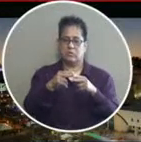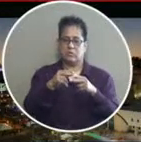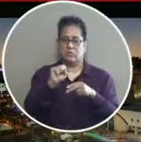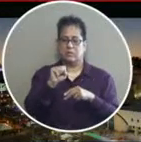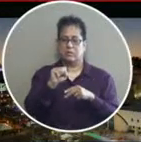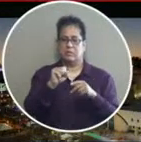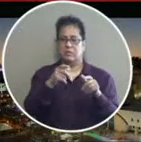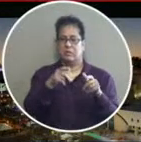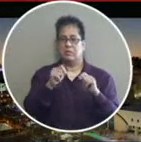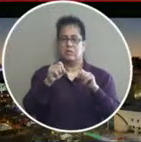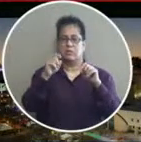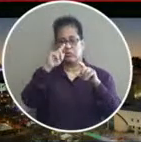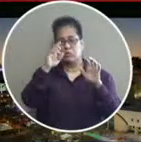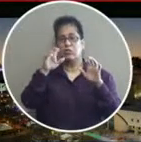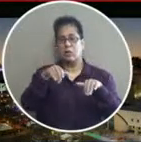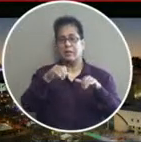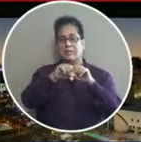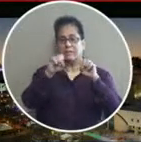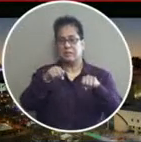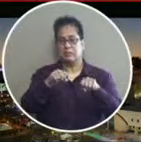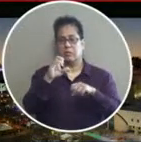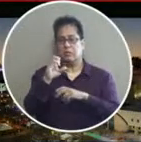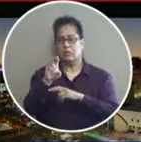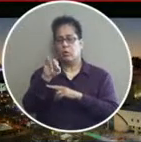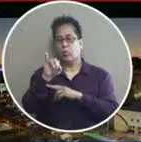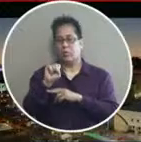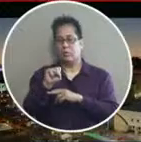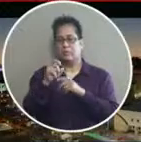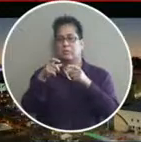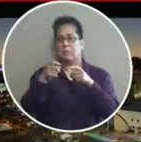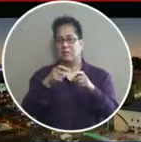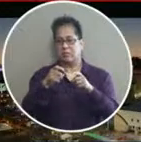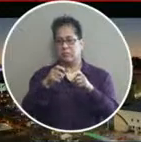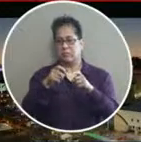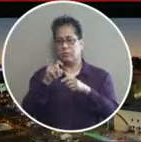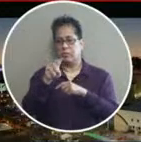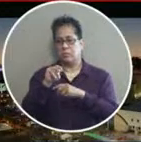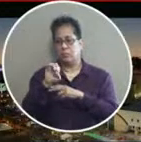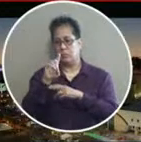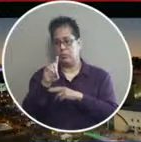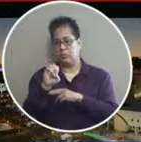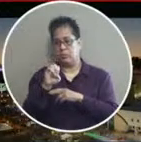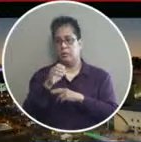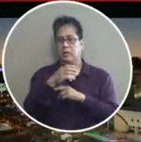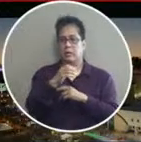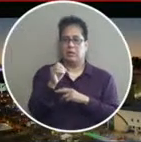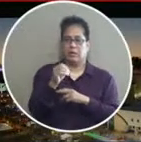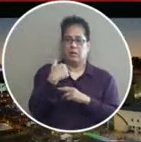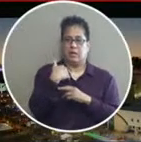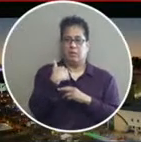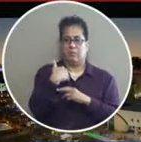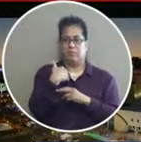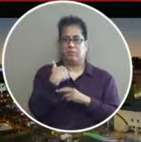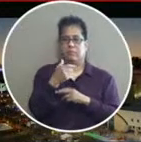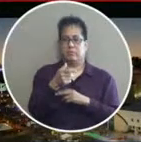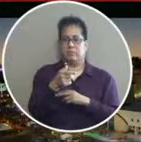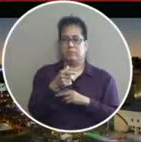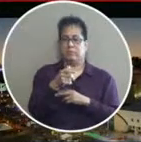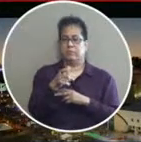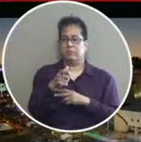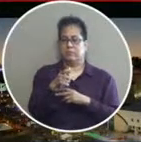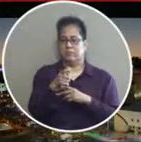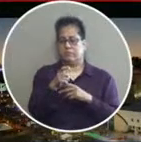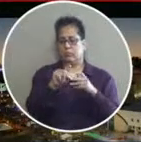system. We moved into crisis management mode. We obviously stood up the Emergency Operations Center